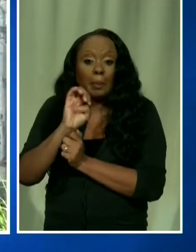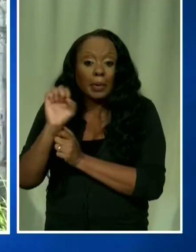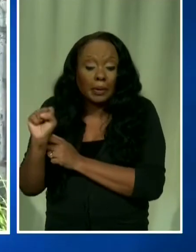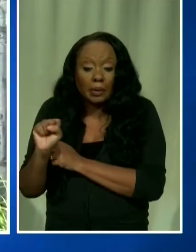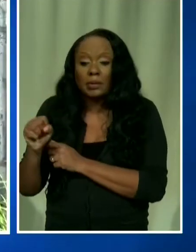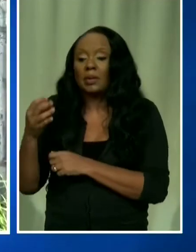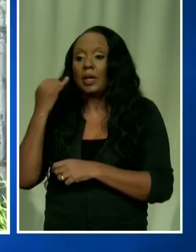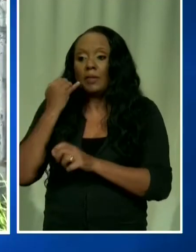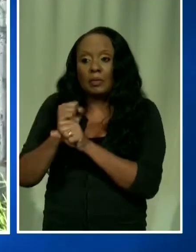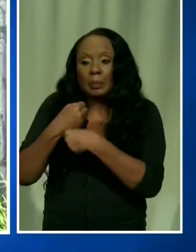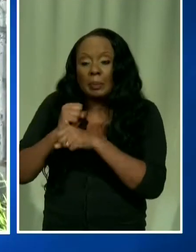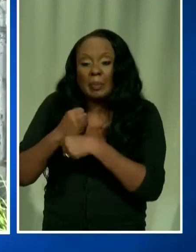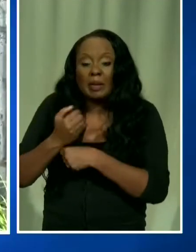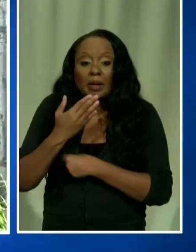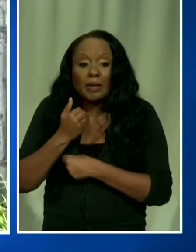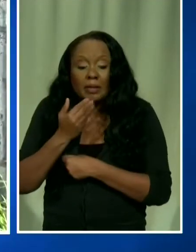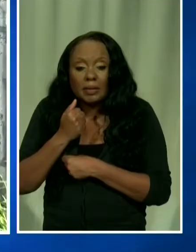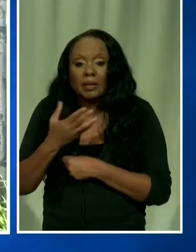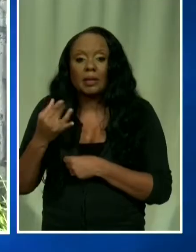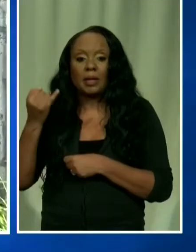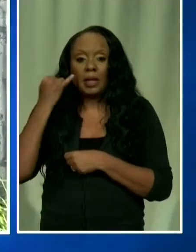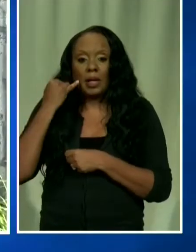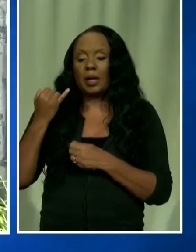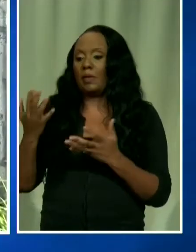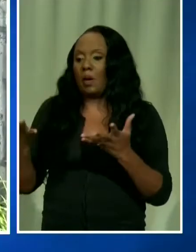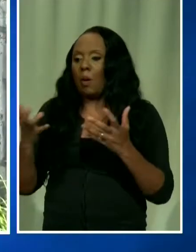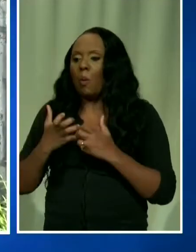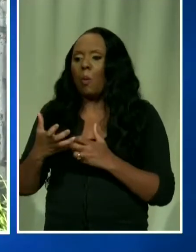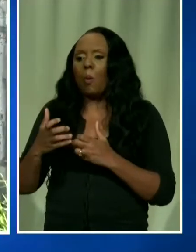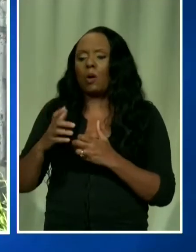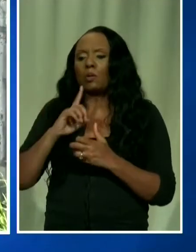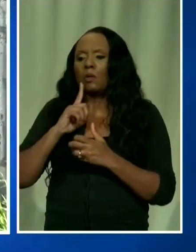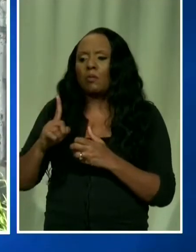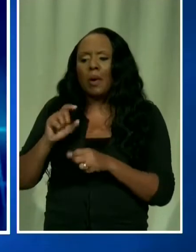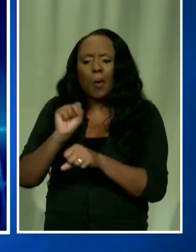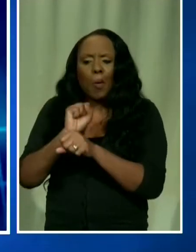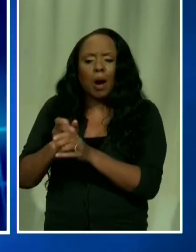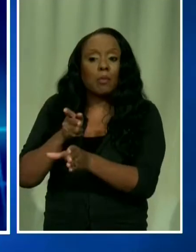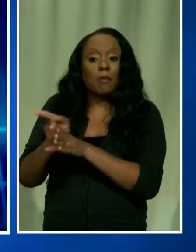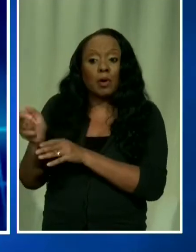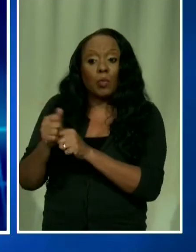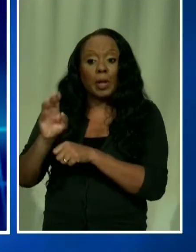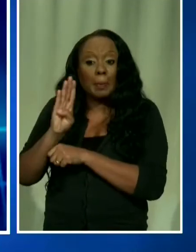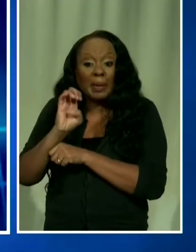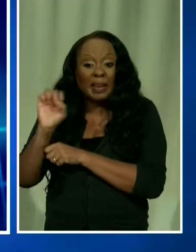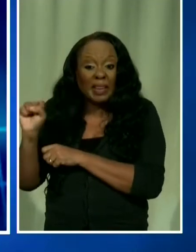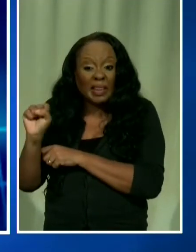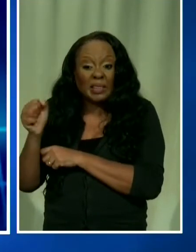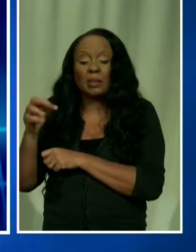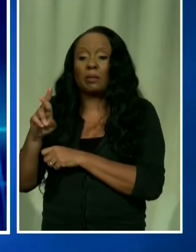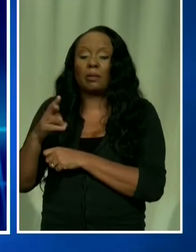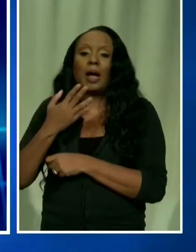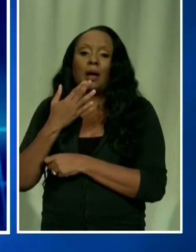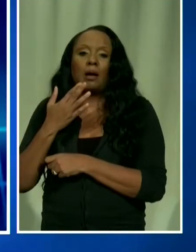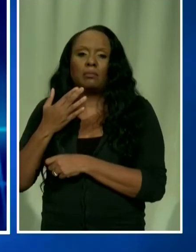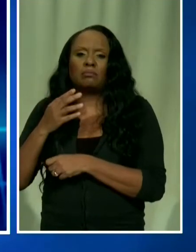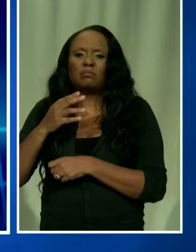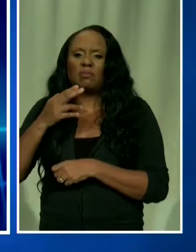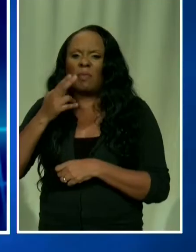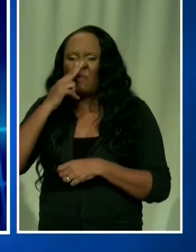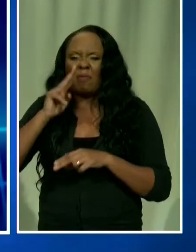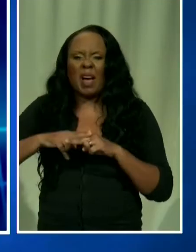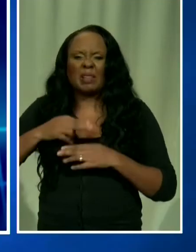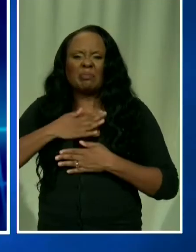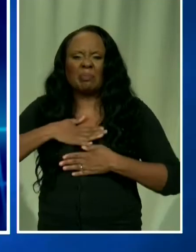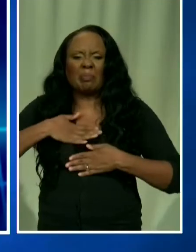they intend to become commercial or just hobbyists in terms of beekeeping. Local company Abeds has been assisting